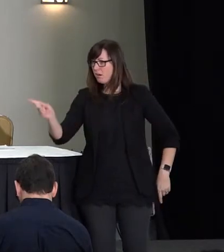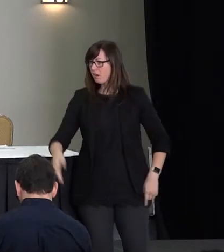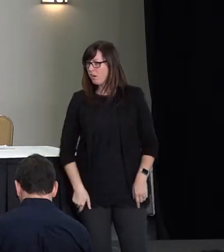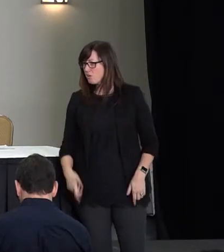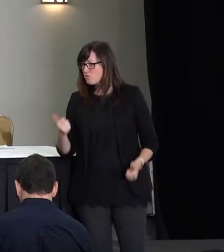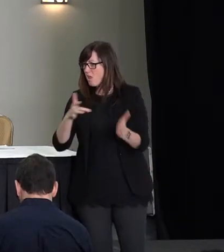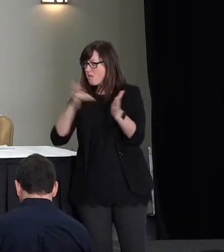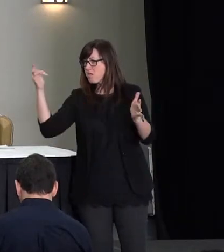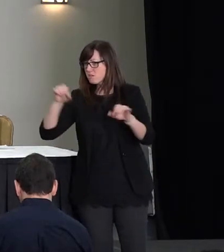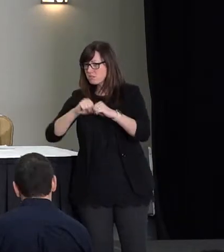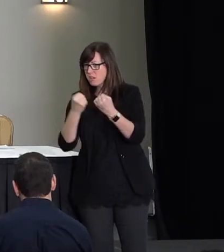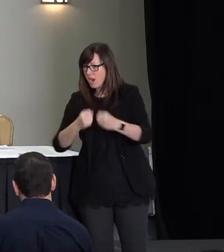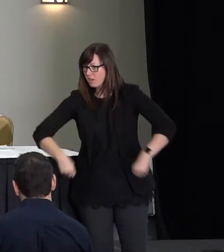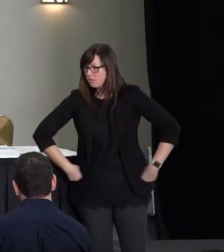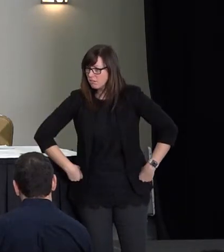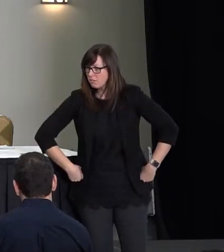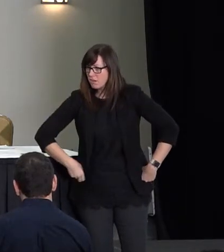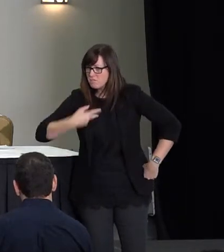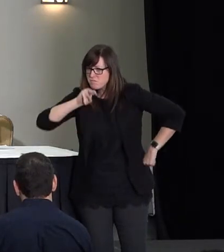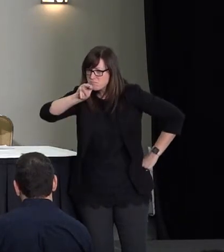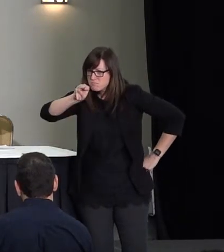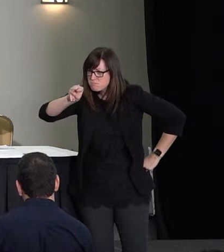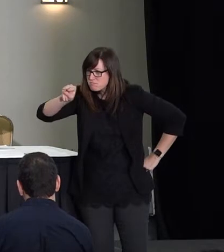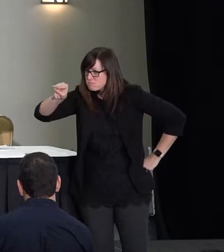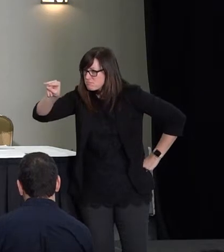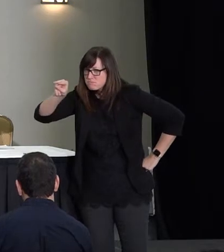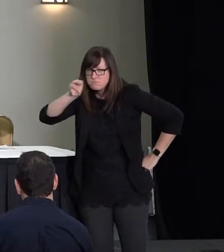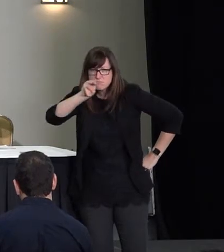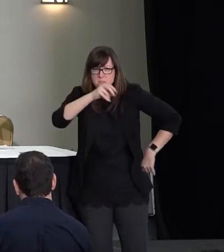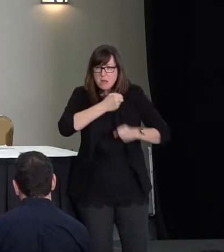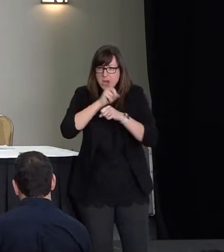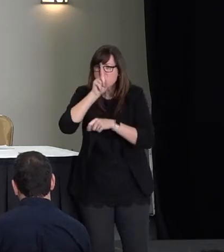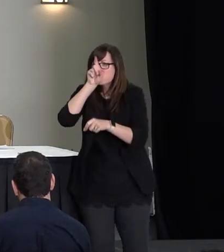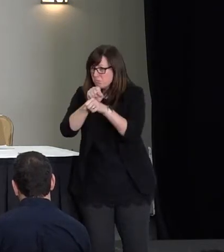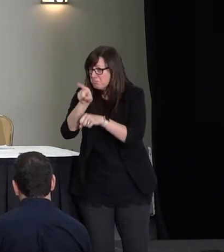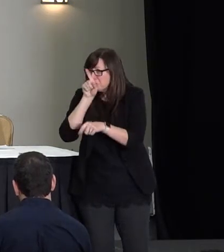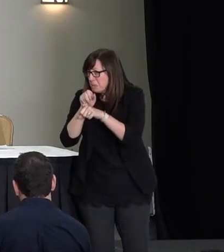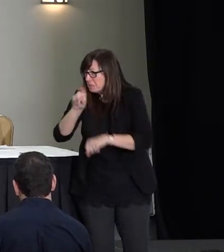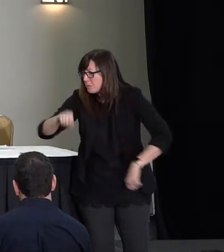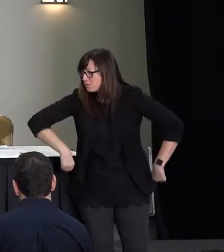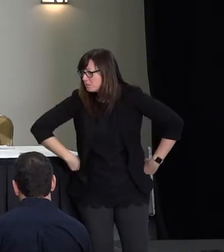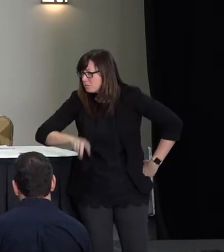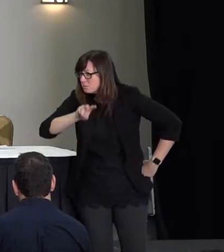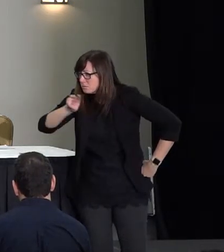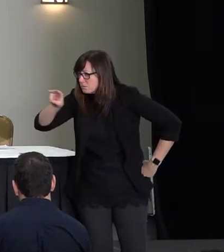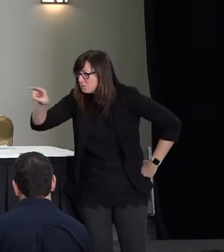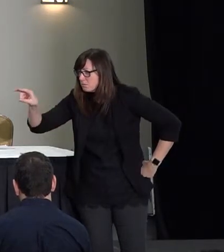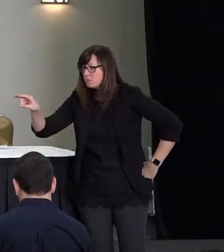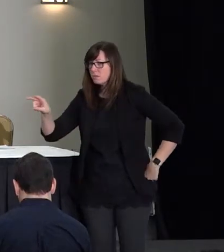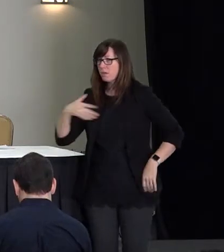cheaters, that we have to monitor you to make sure you're really disabled. So we have